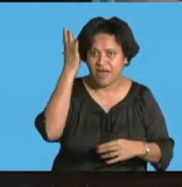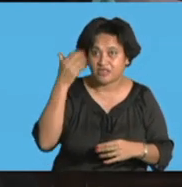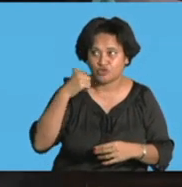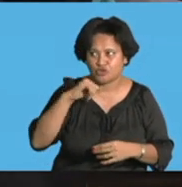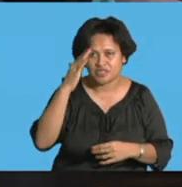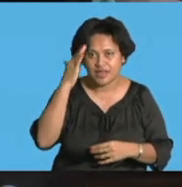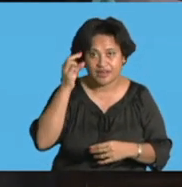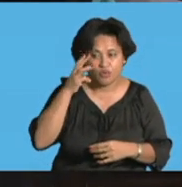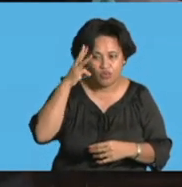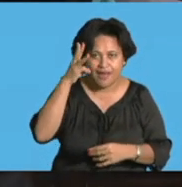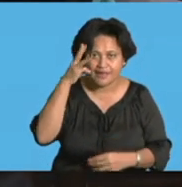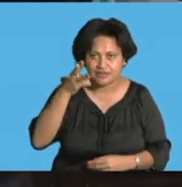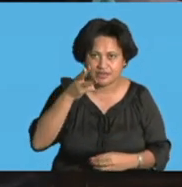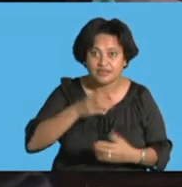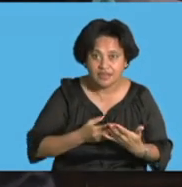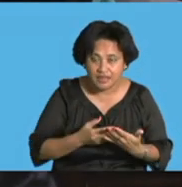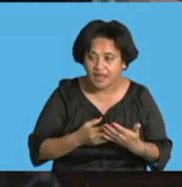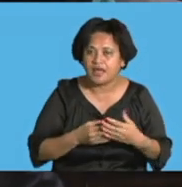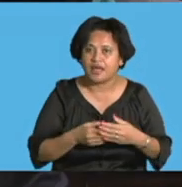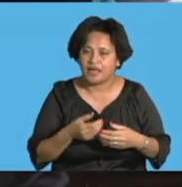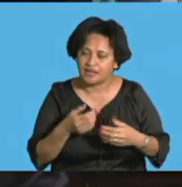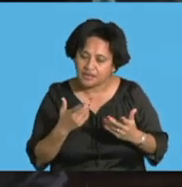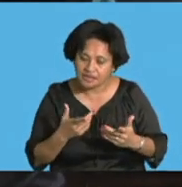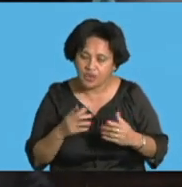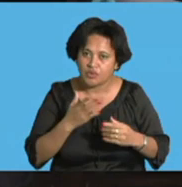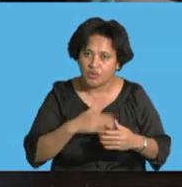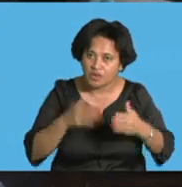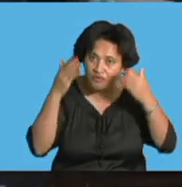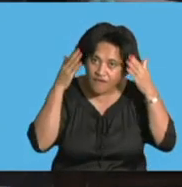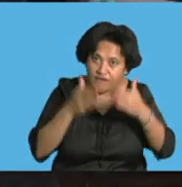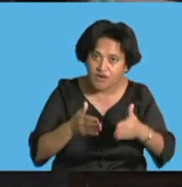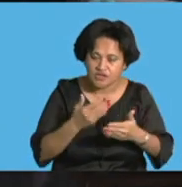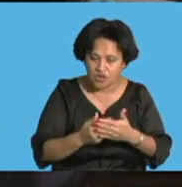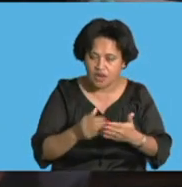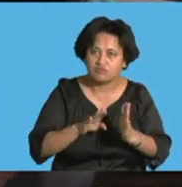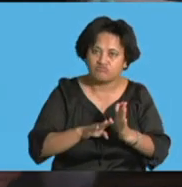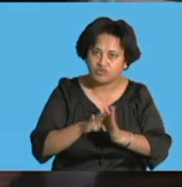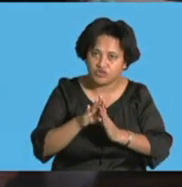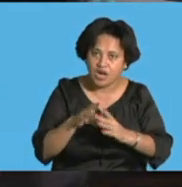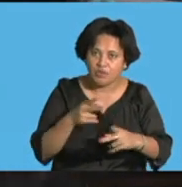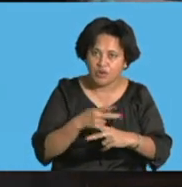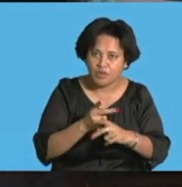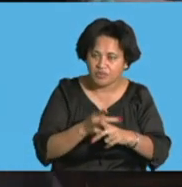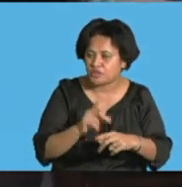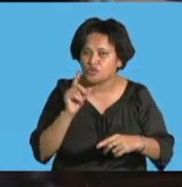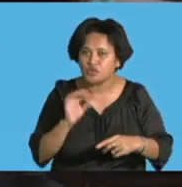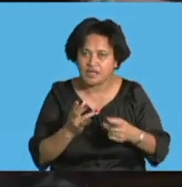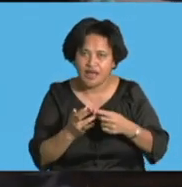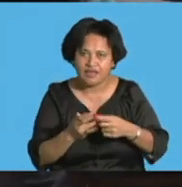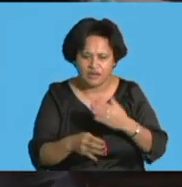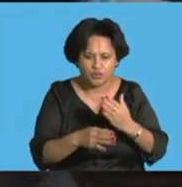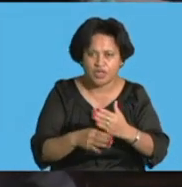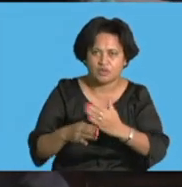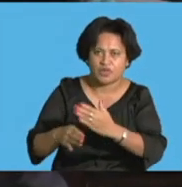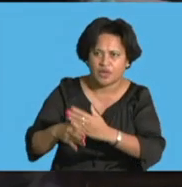the way the civil servants are expected to work. The focus is on increasing productivity and multitasking and not creating